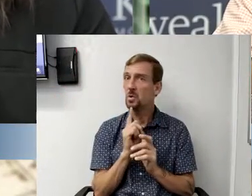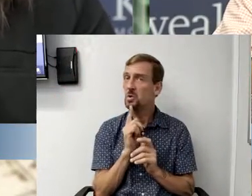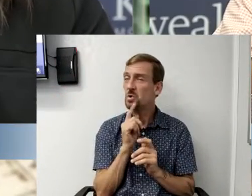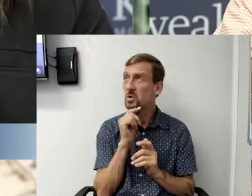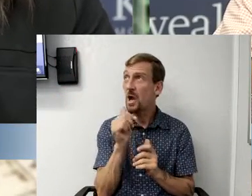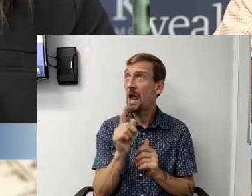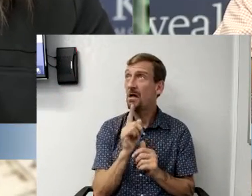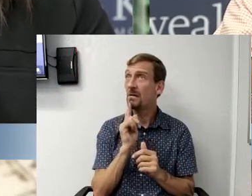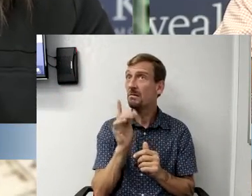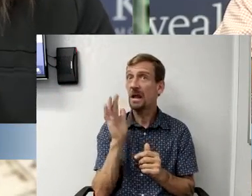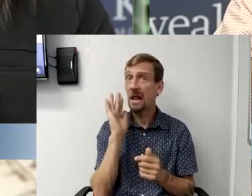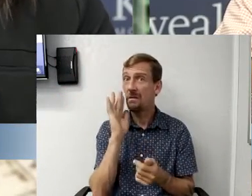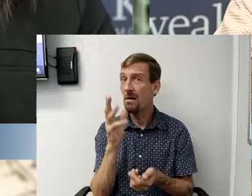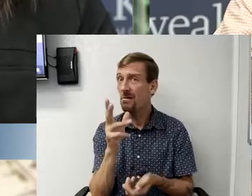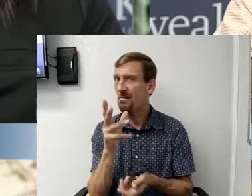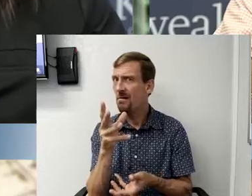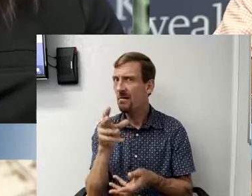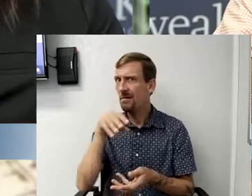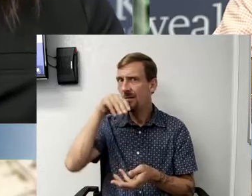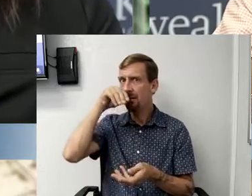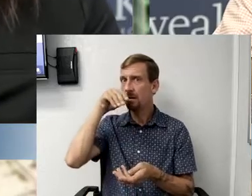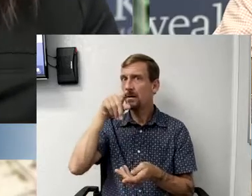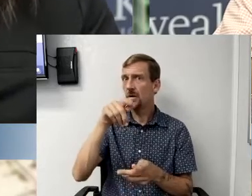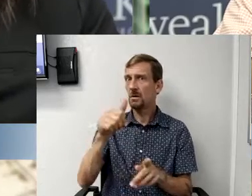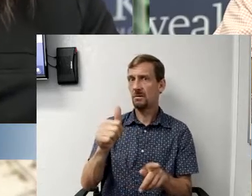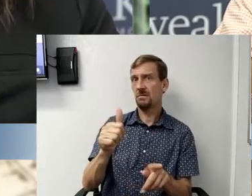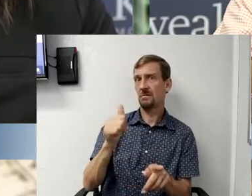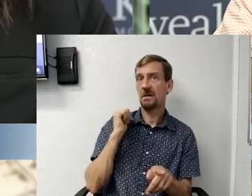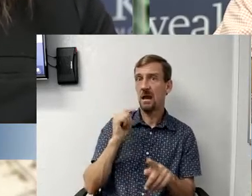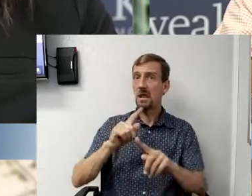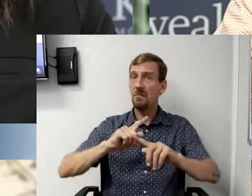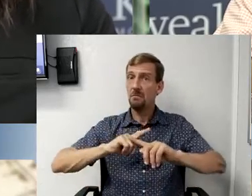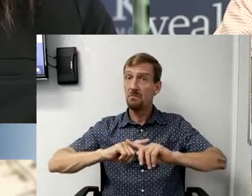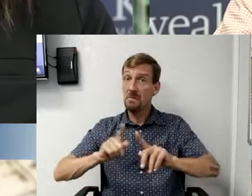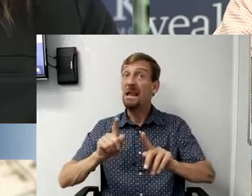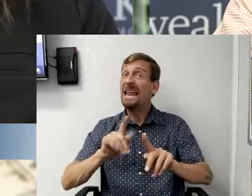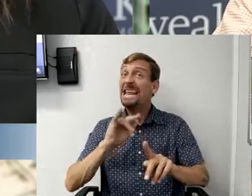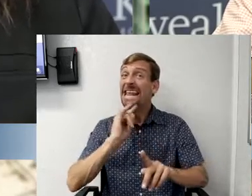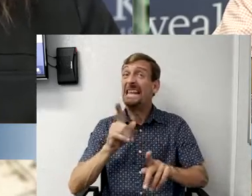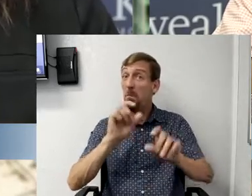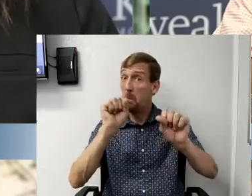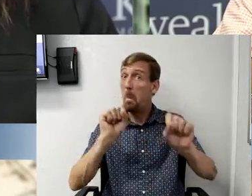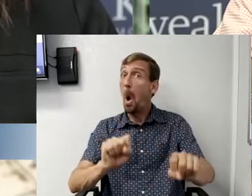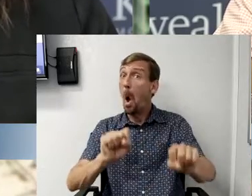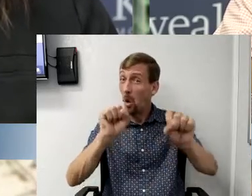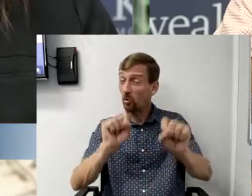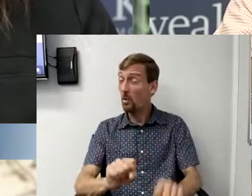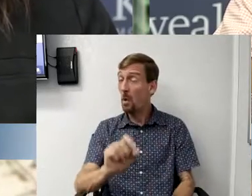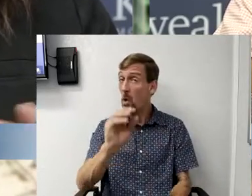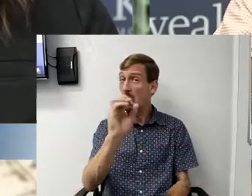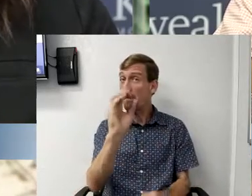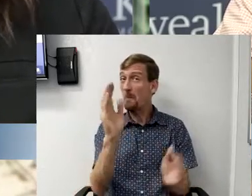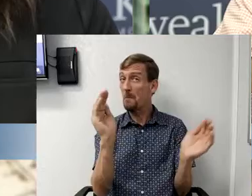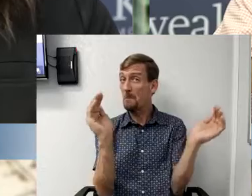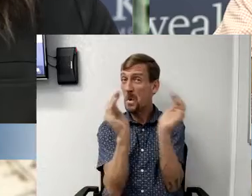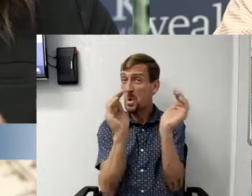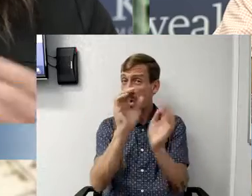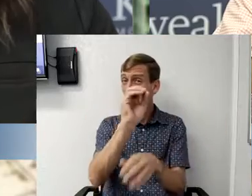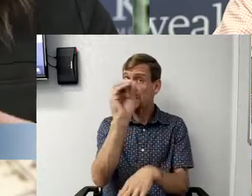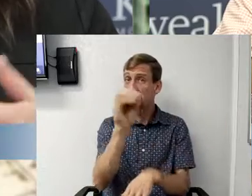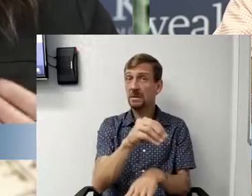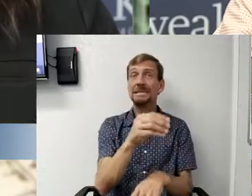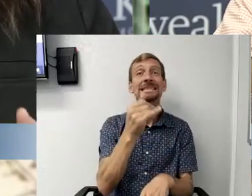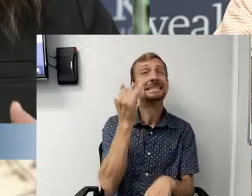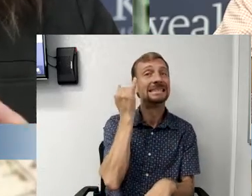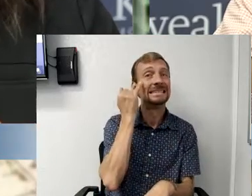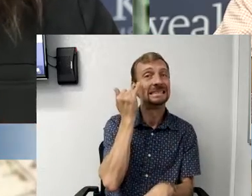that you'll contract the virus, but not completely outside the realm of possibility. But typically, when you're passing by, you're not